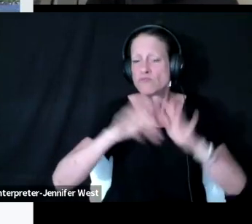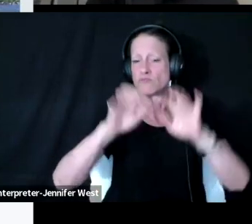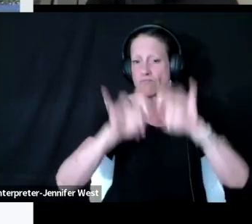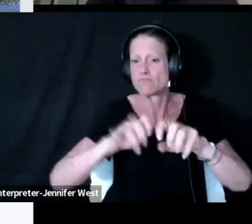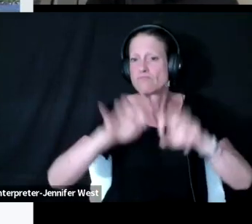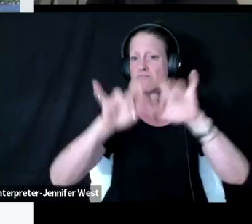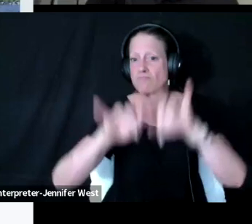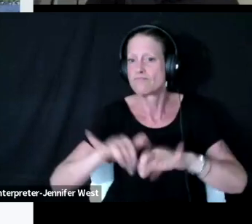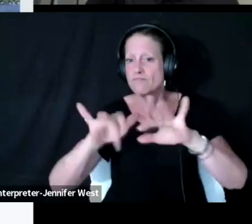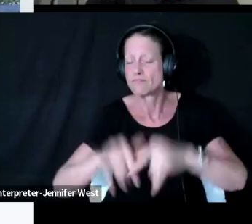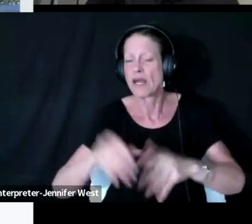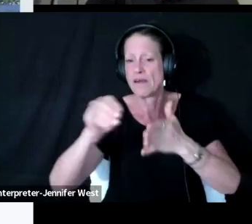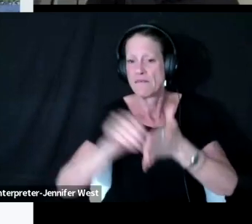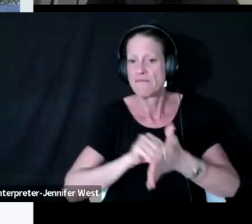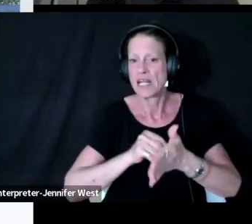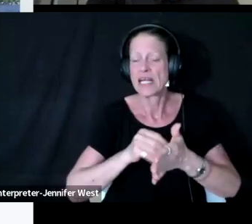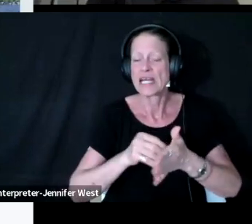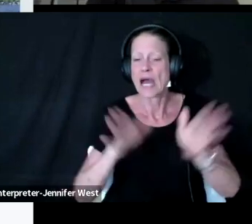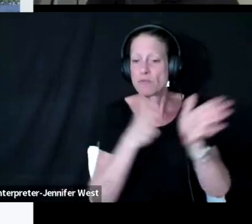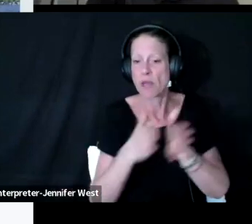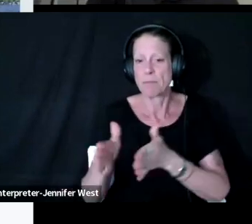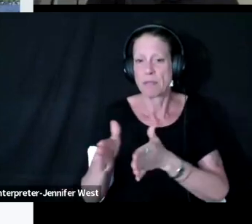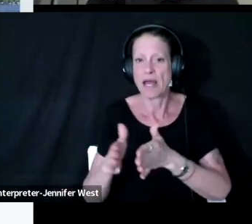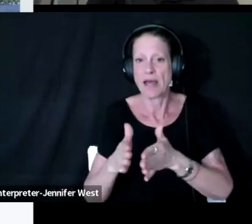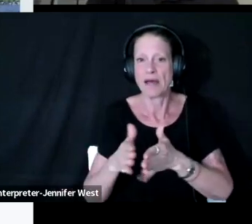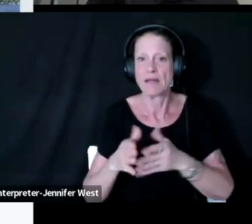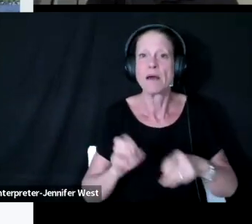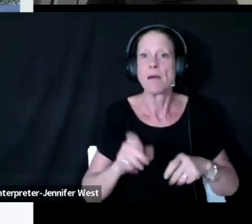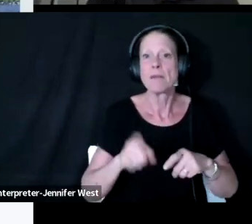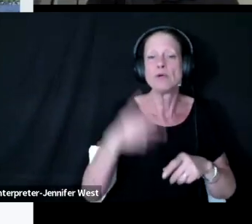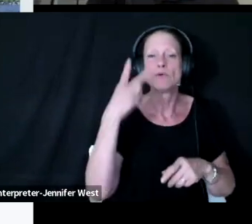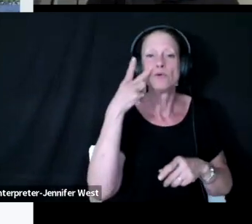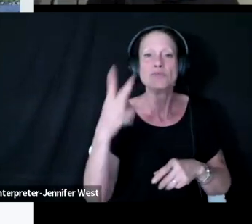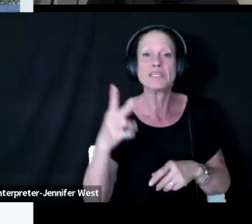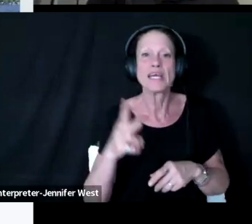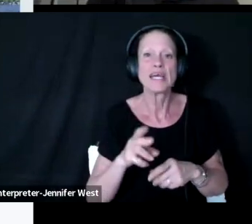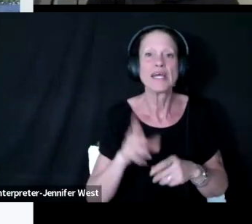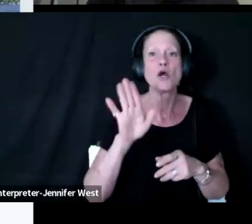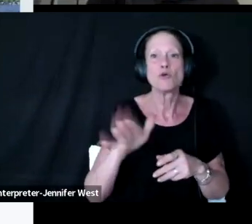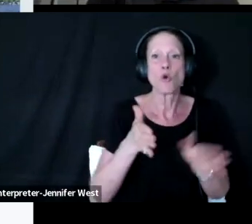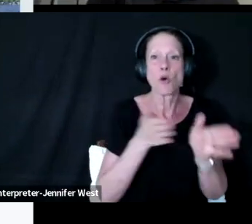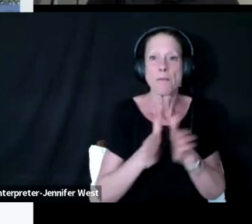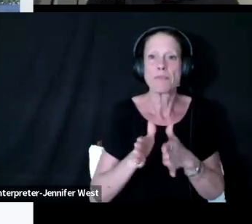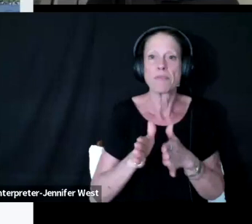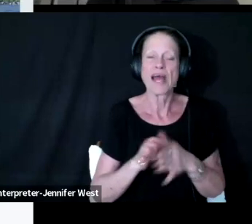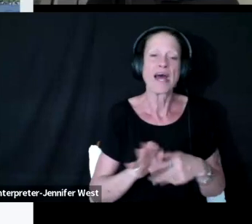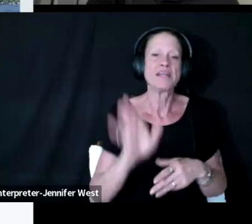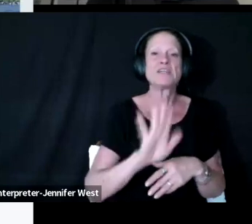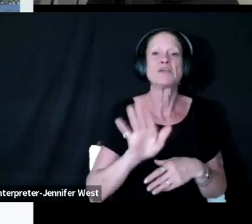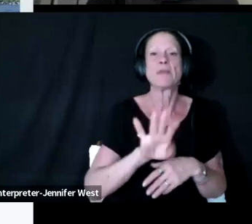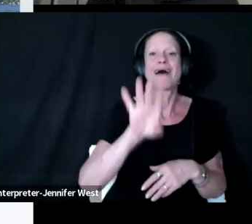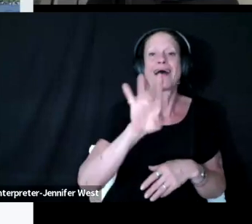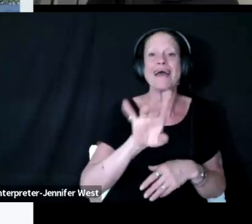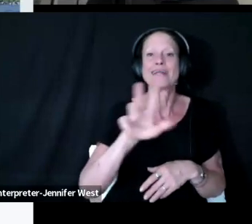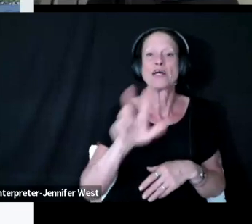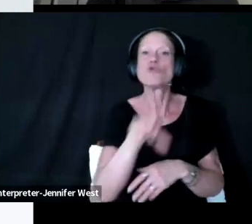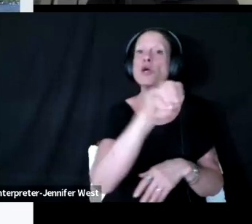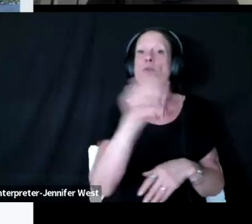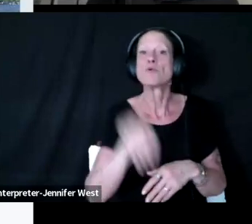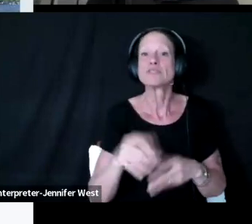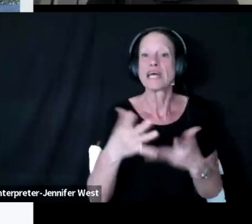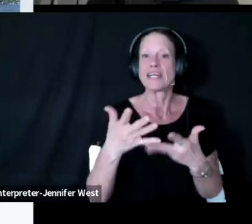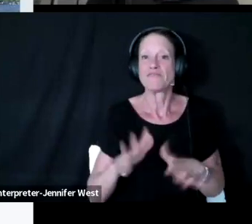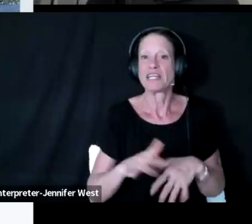completed. It'll just kind of show you where you're at as far as filling out the Danny plan.